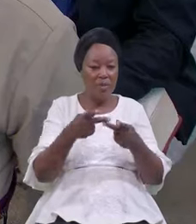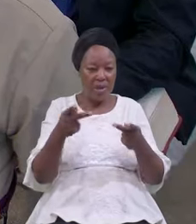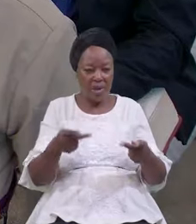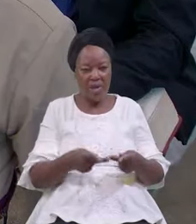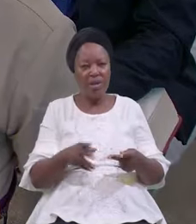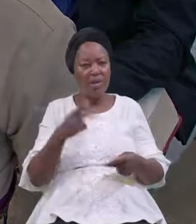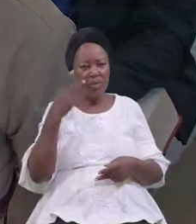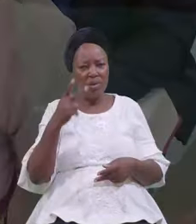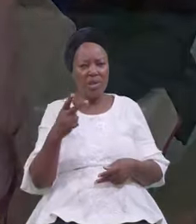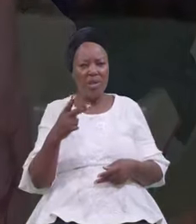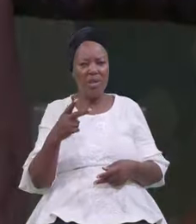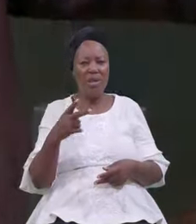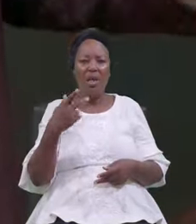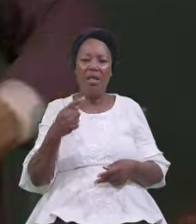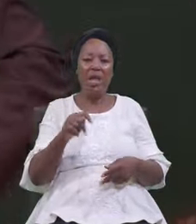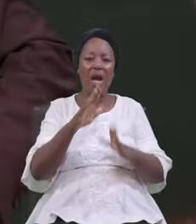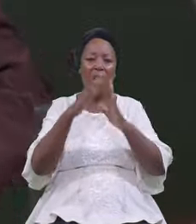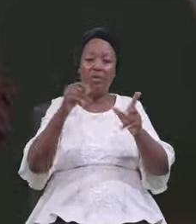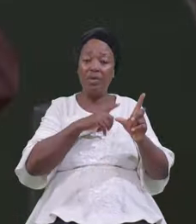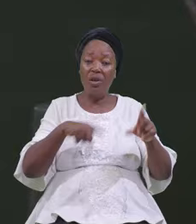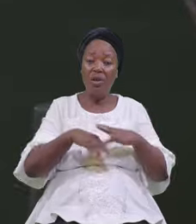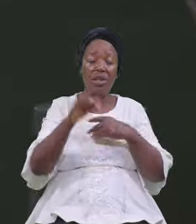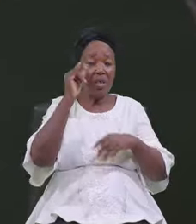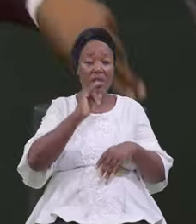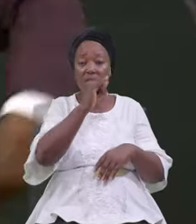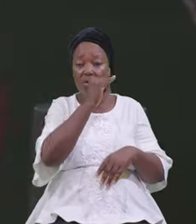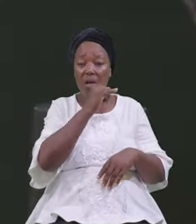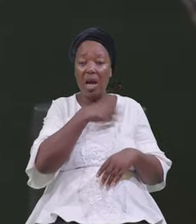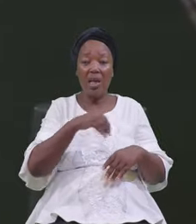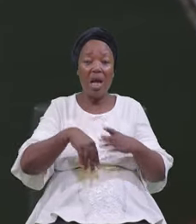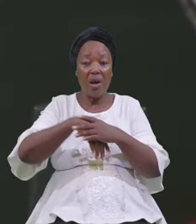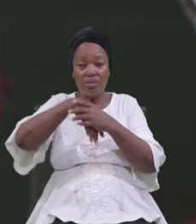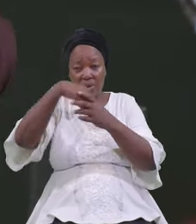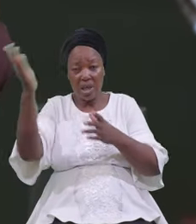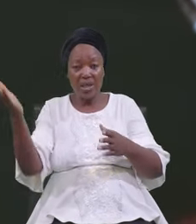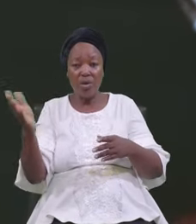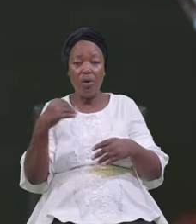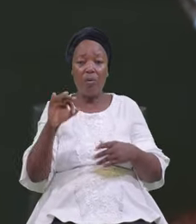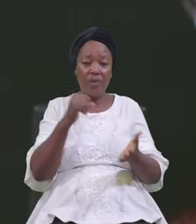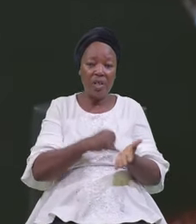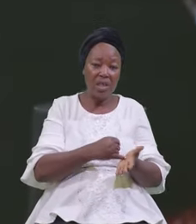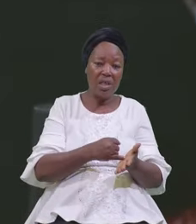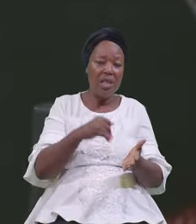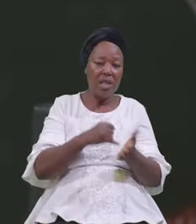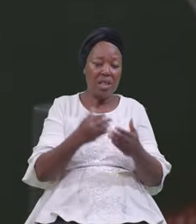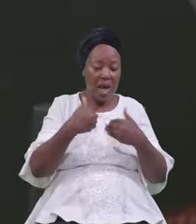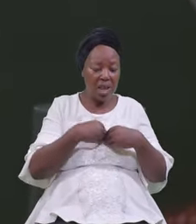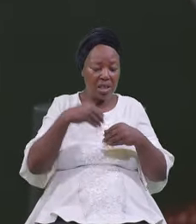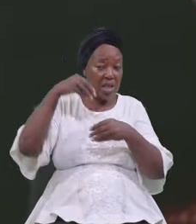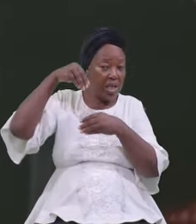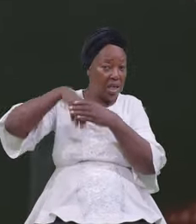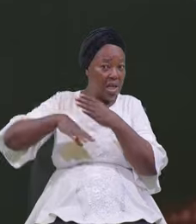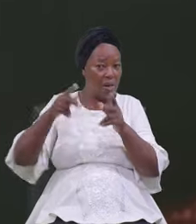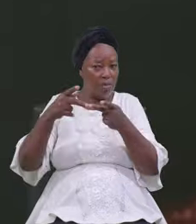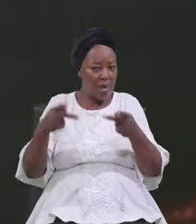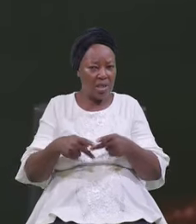You see, the tabernacle of the Lord in Israel had an outer court, it had an inner court, and then it